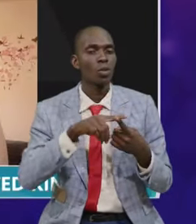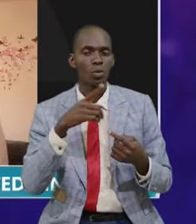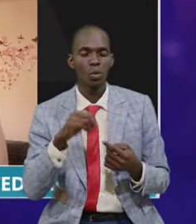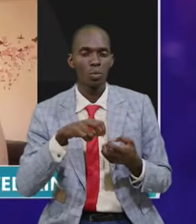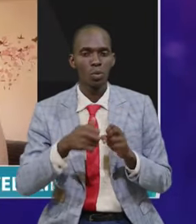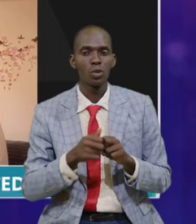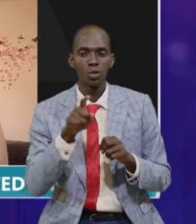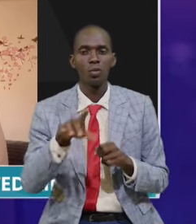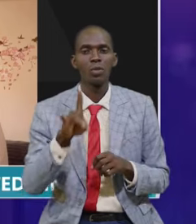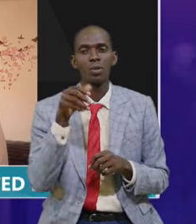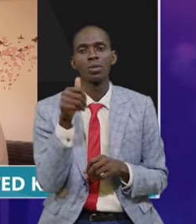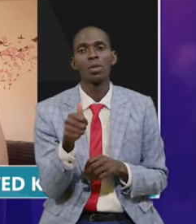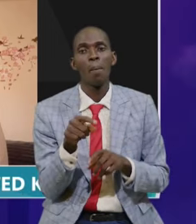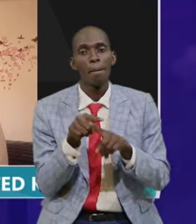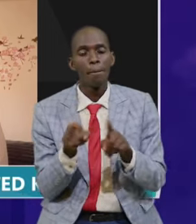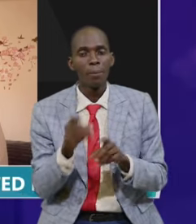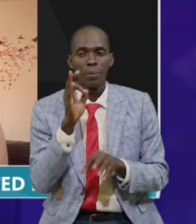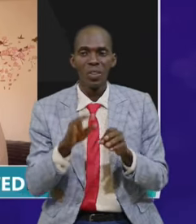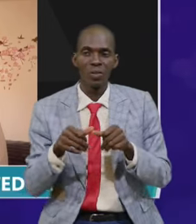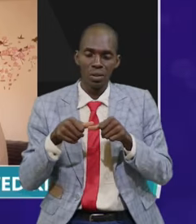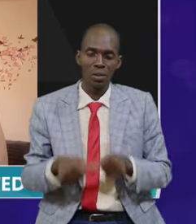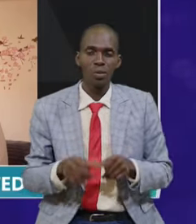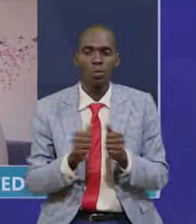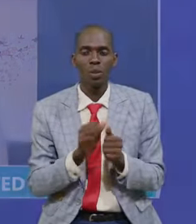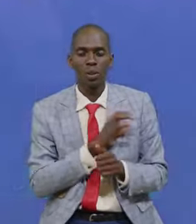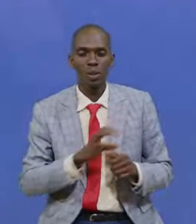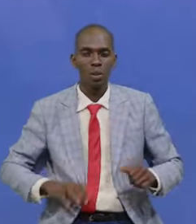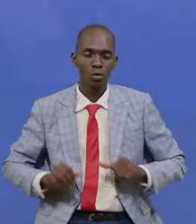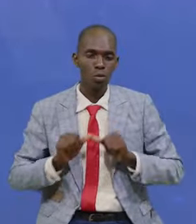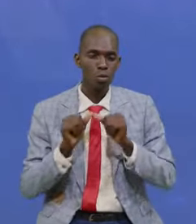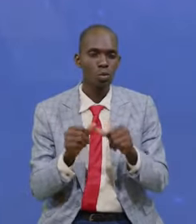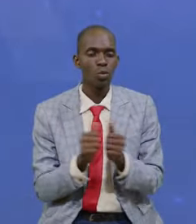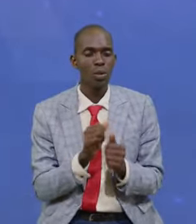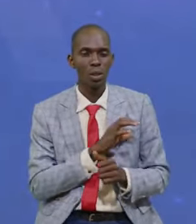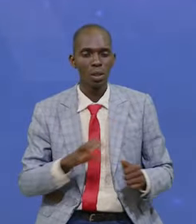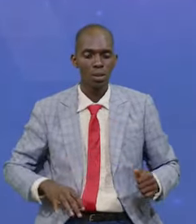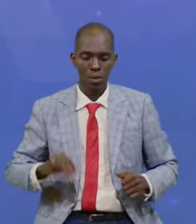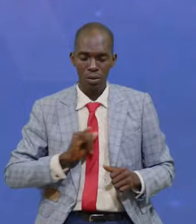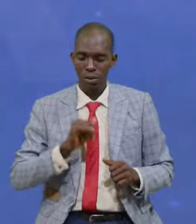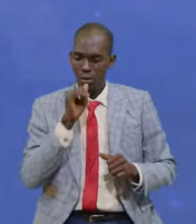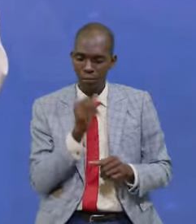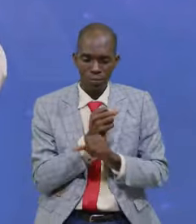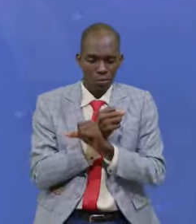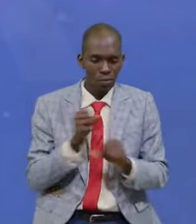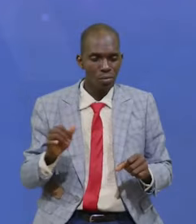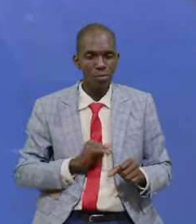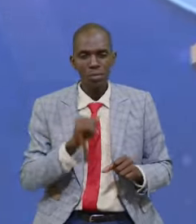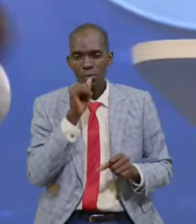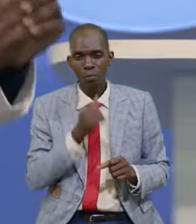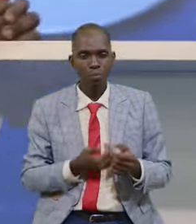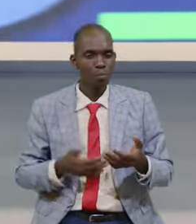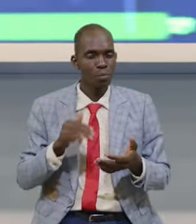Christ, if you abide with Christ, I am born again. I live in newness of life.